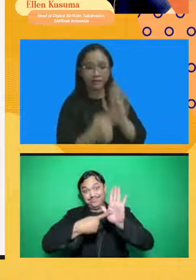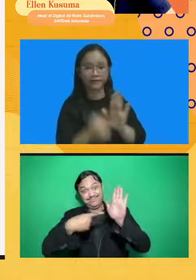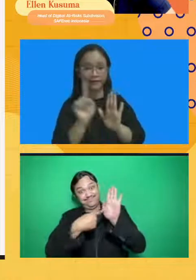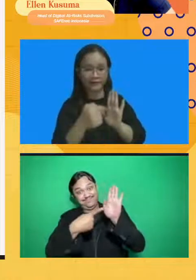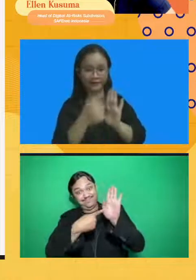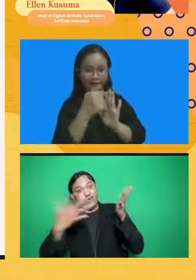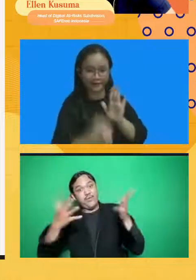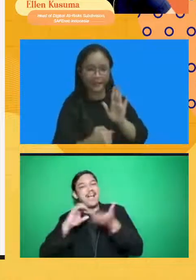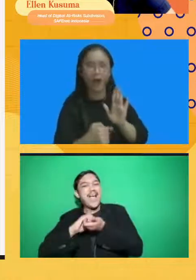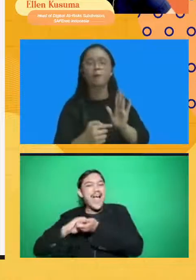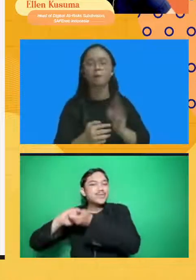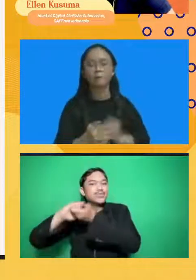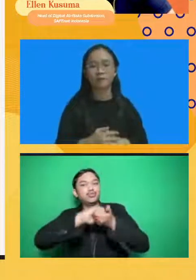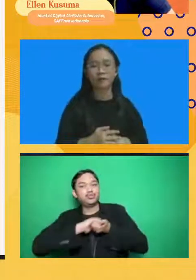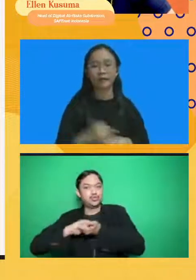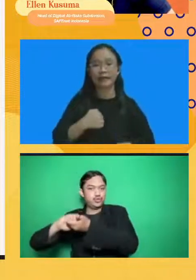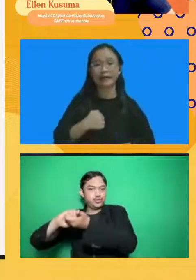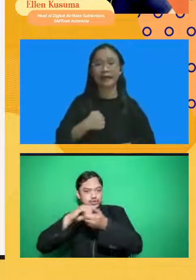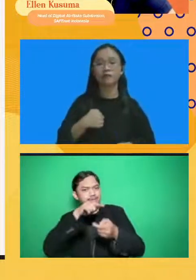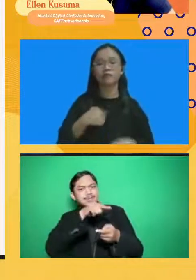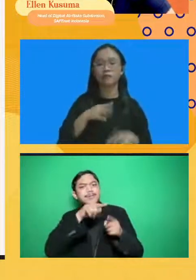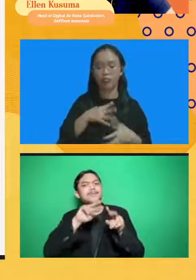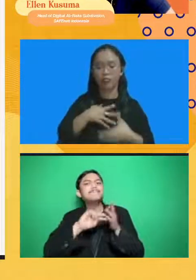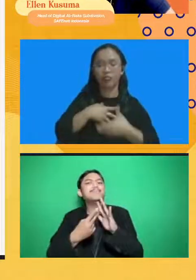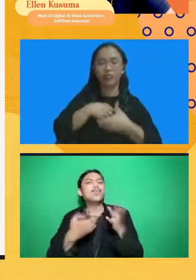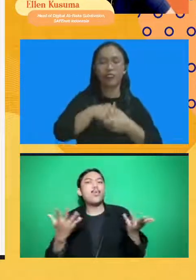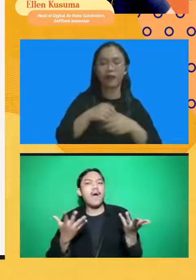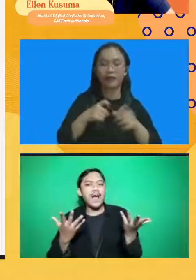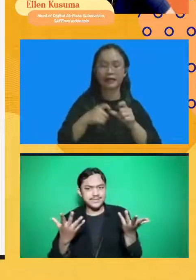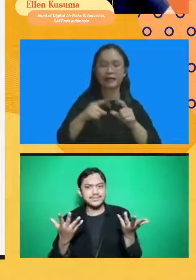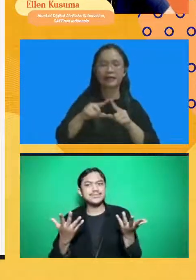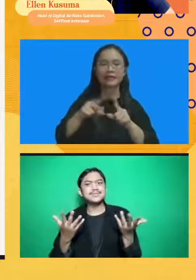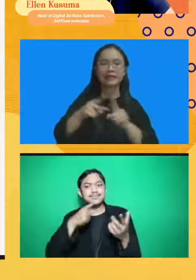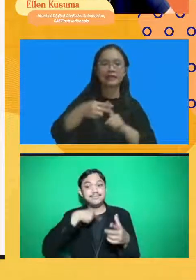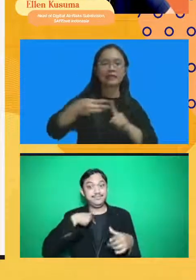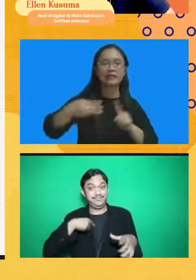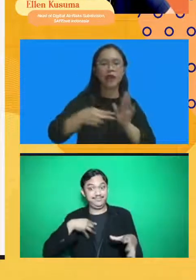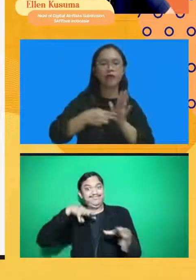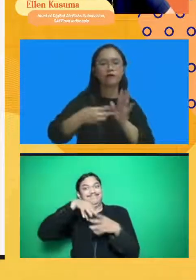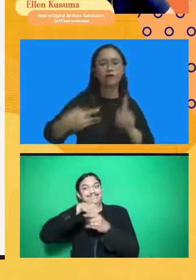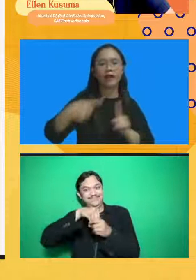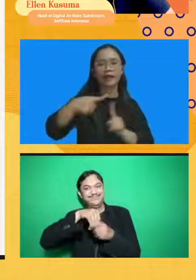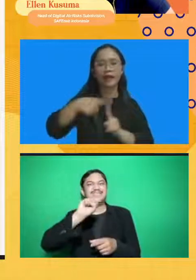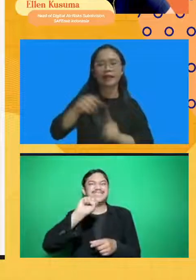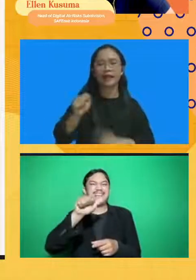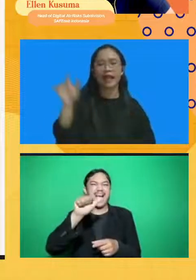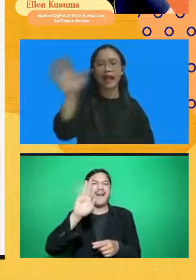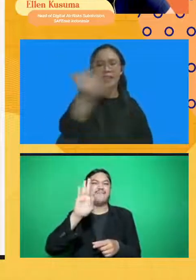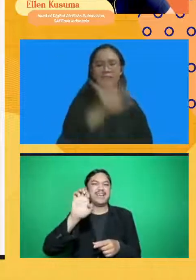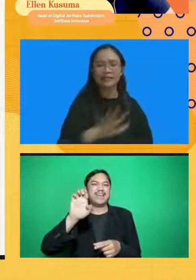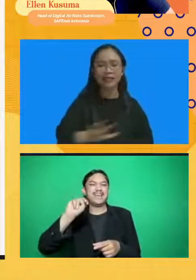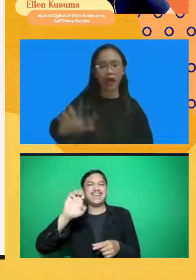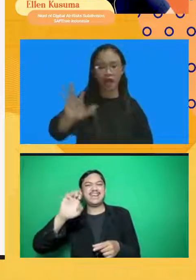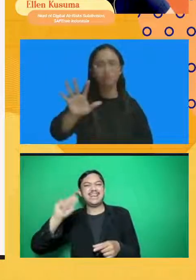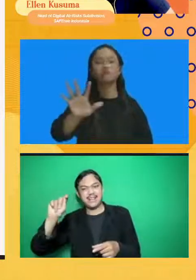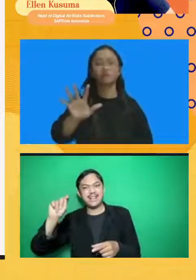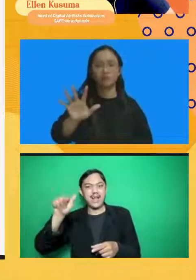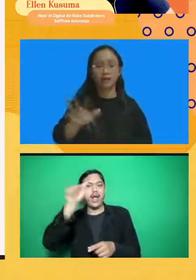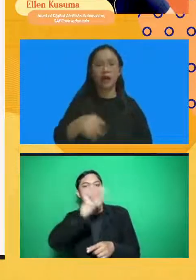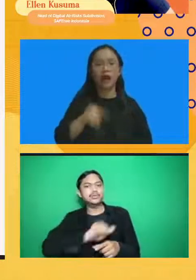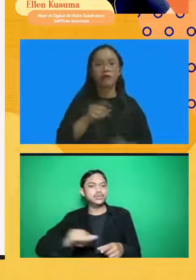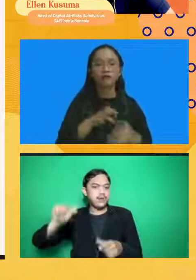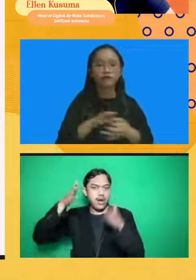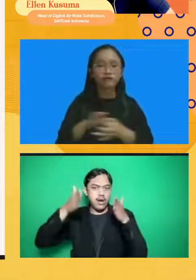I am with SafeNet, or Southeast Asia Freedom of Expression Network. We are a nonprofit organization and a network of digital